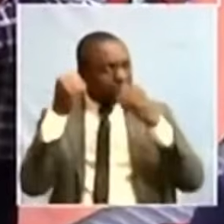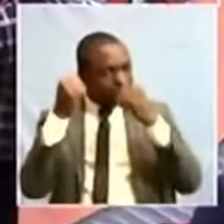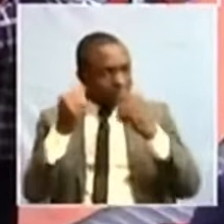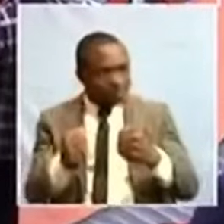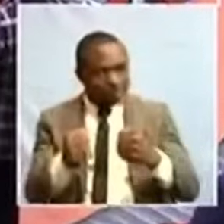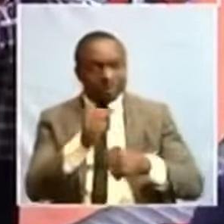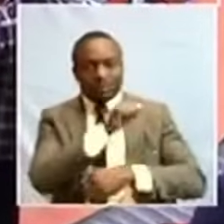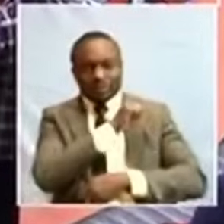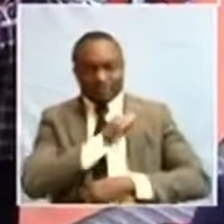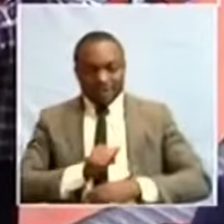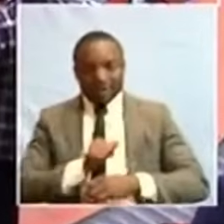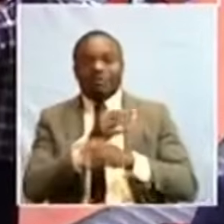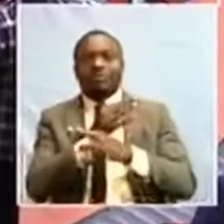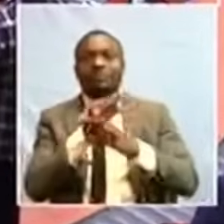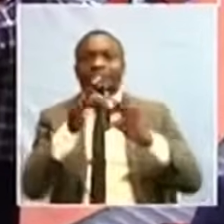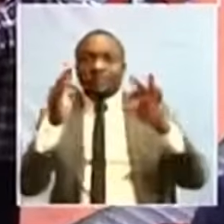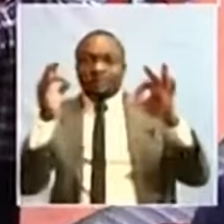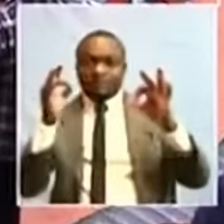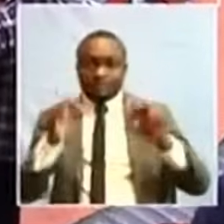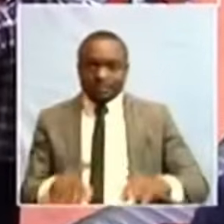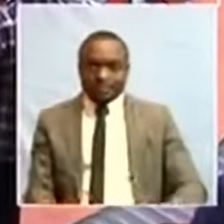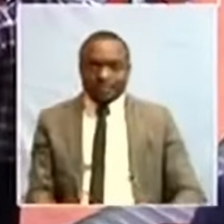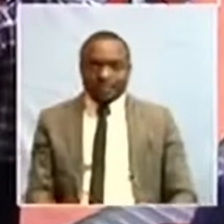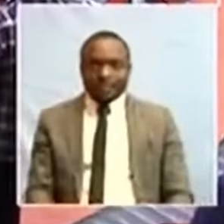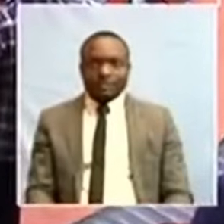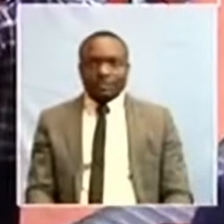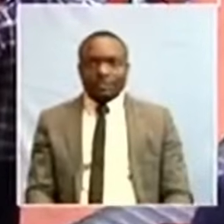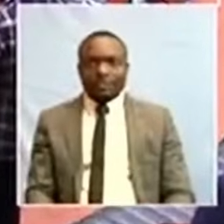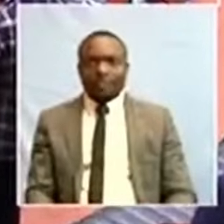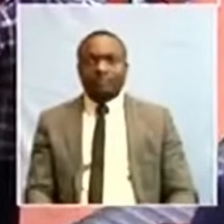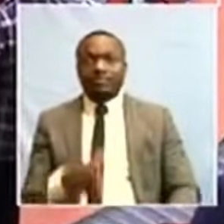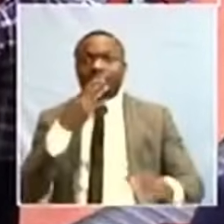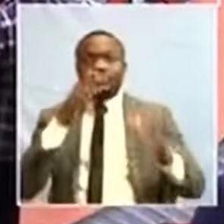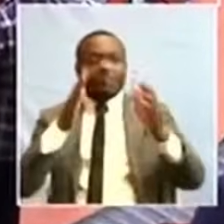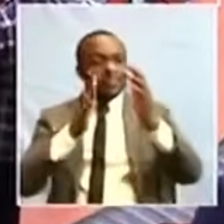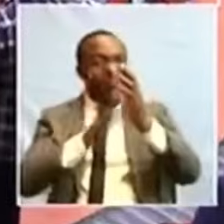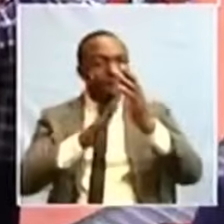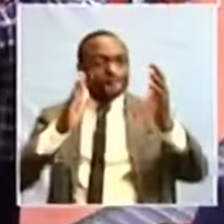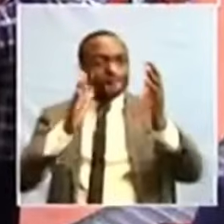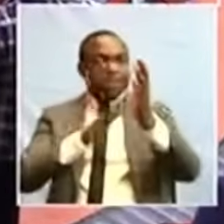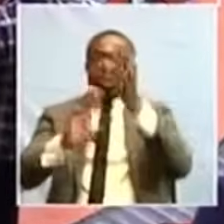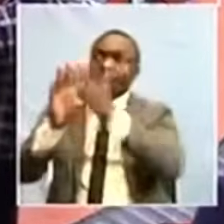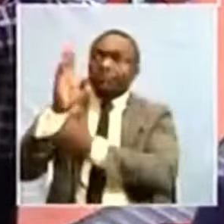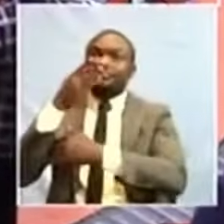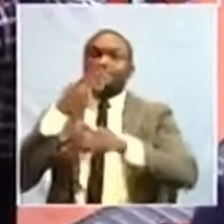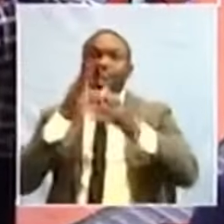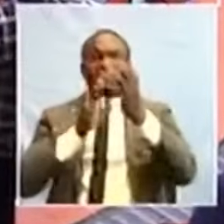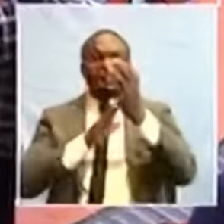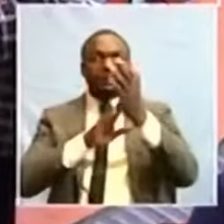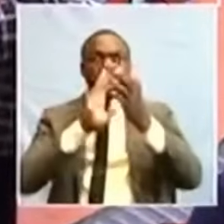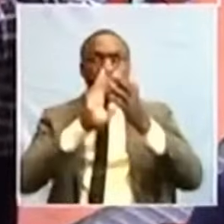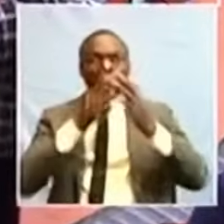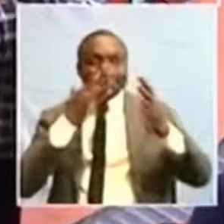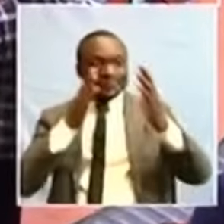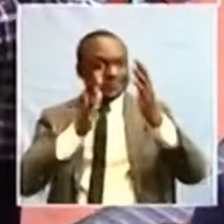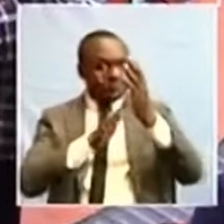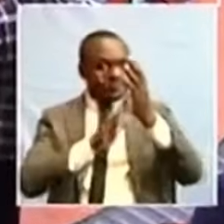one, strong and free. Praise be to God,